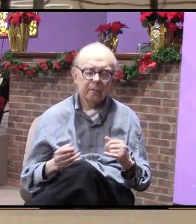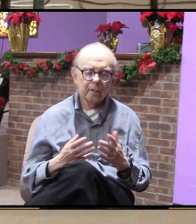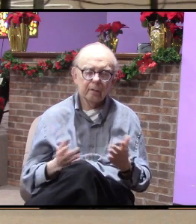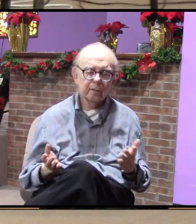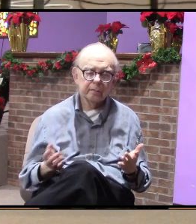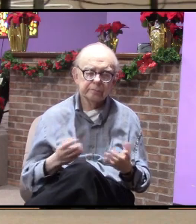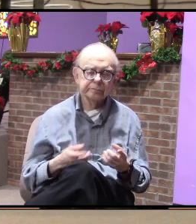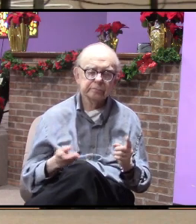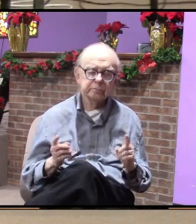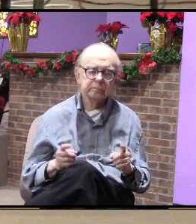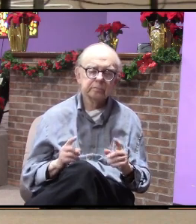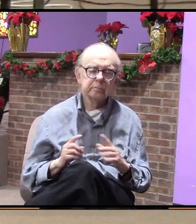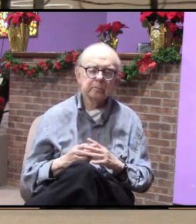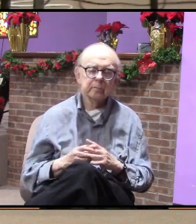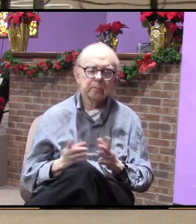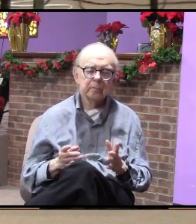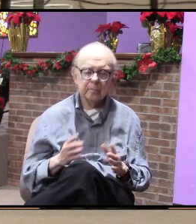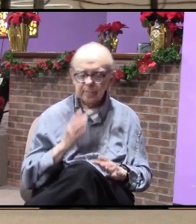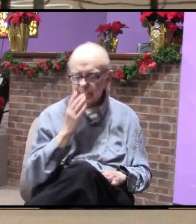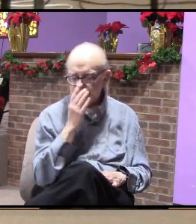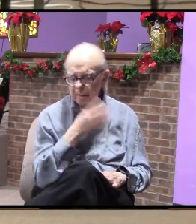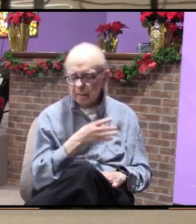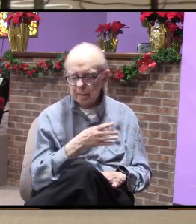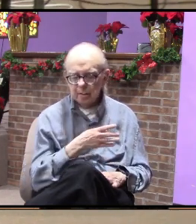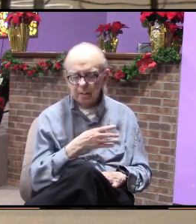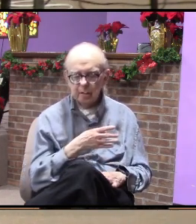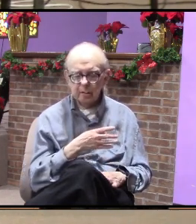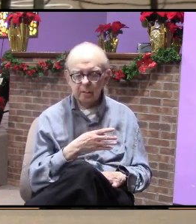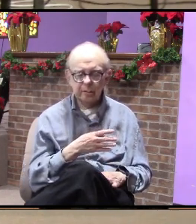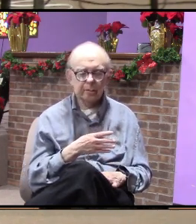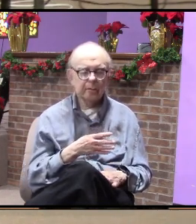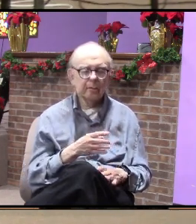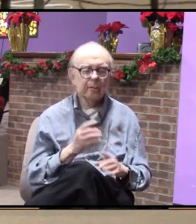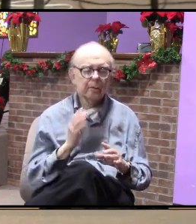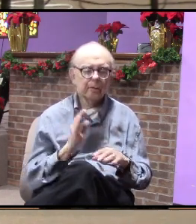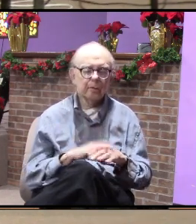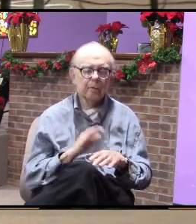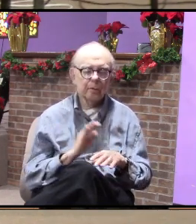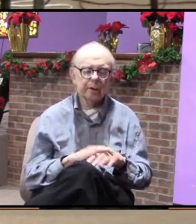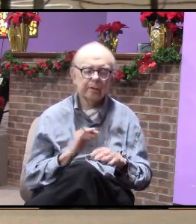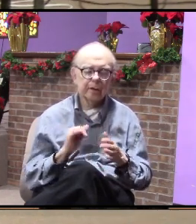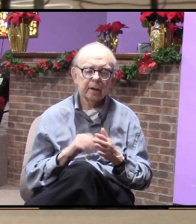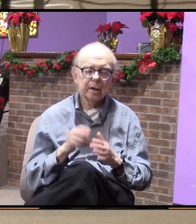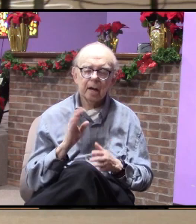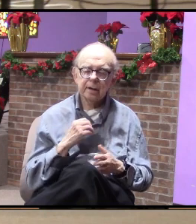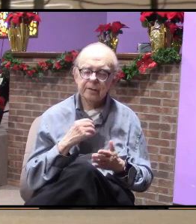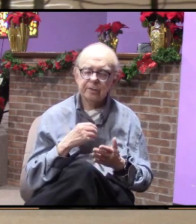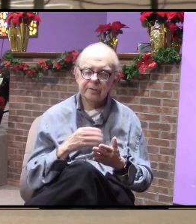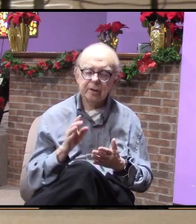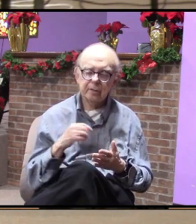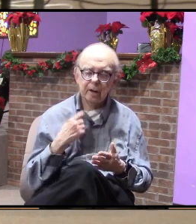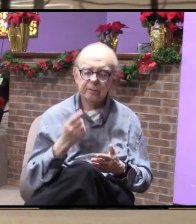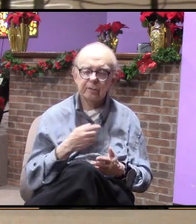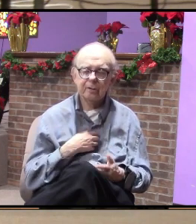Or what happens when we begin to ignore the signal flares that God has sent up?